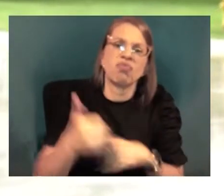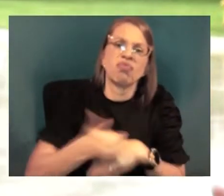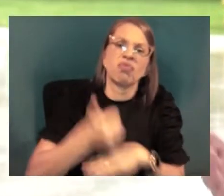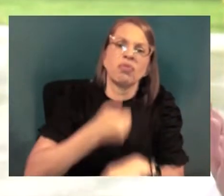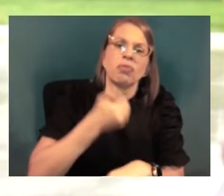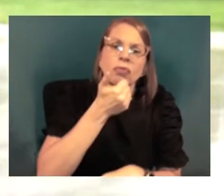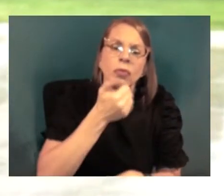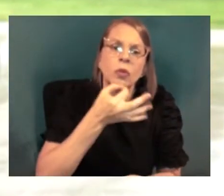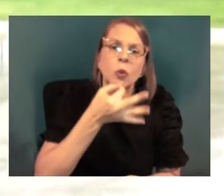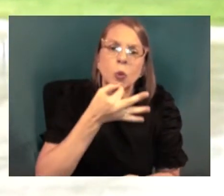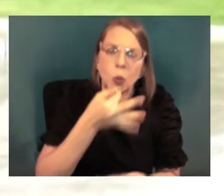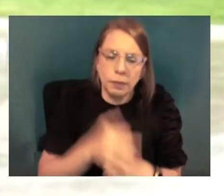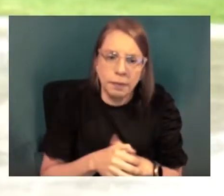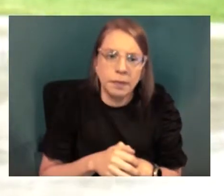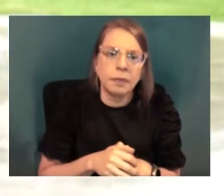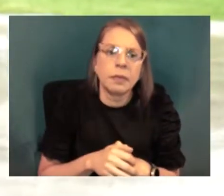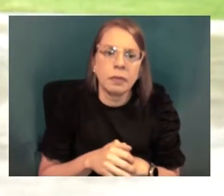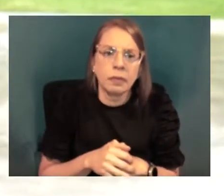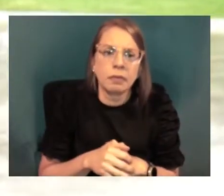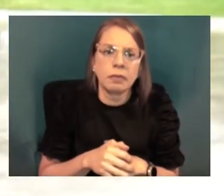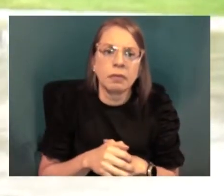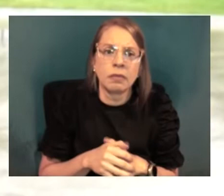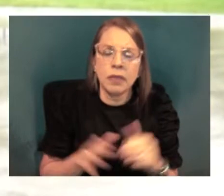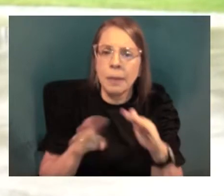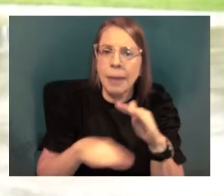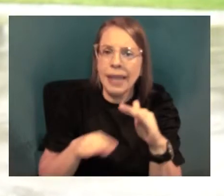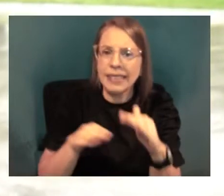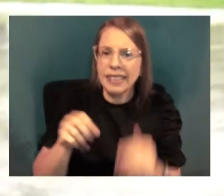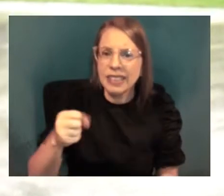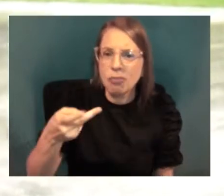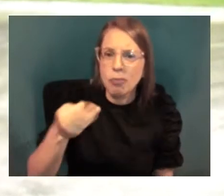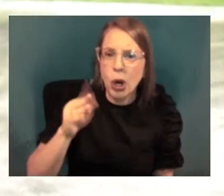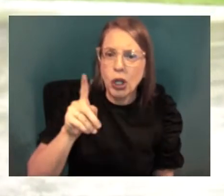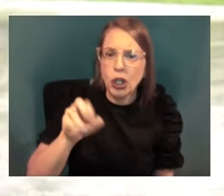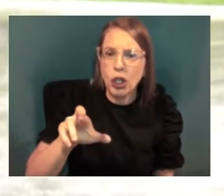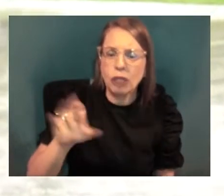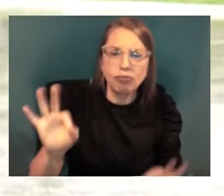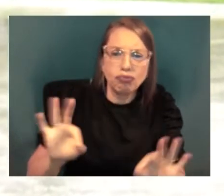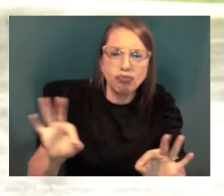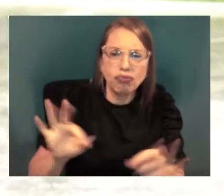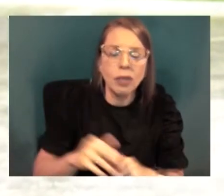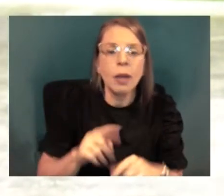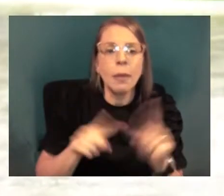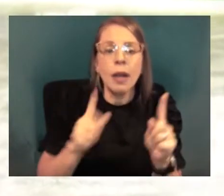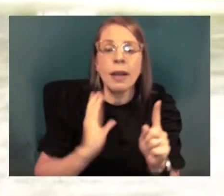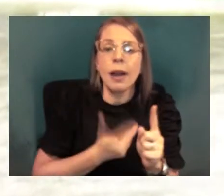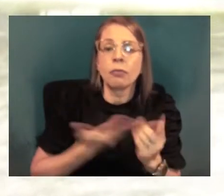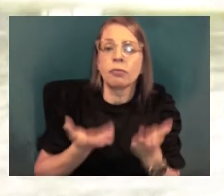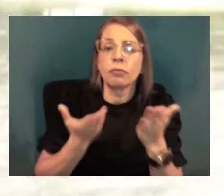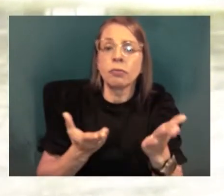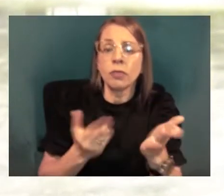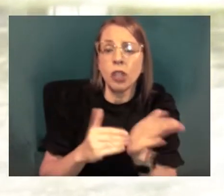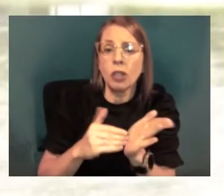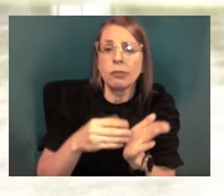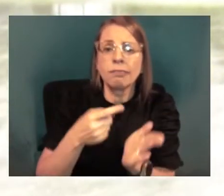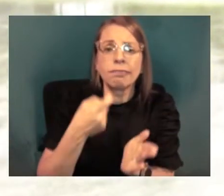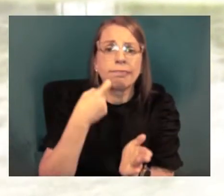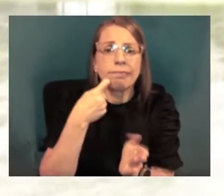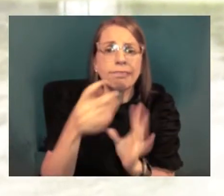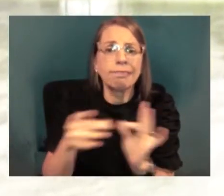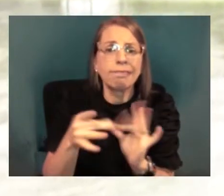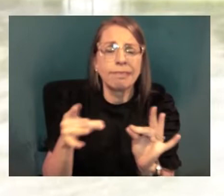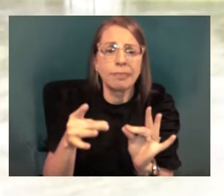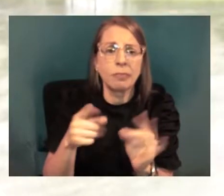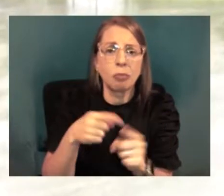with even the most basic sparkler, but our top recommendation is just like what the doctor just said. Let's leave it to the